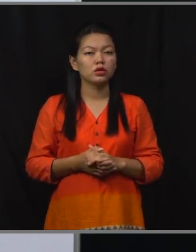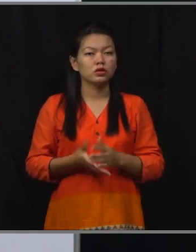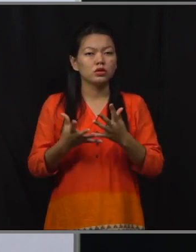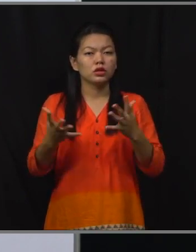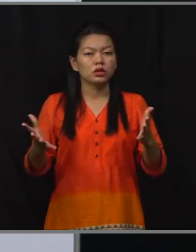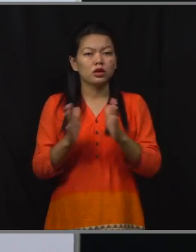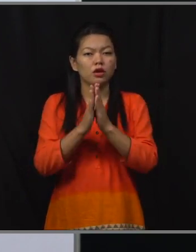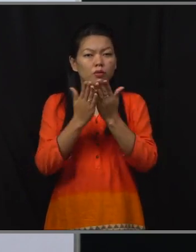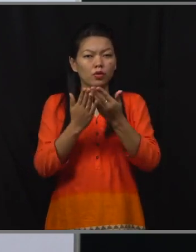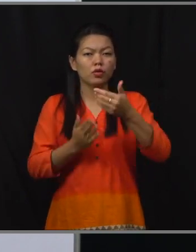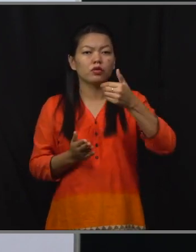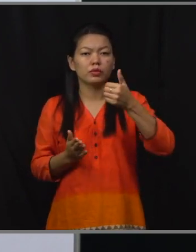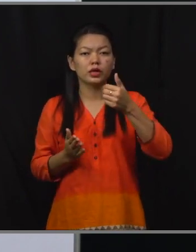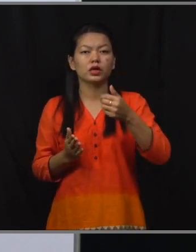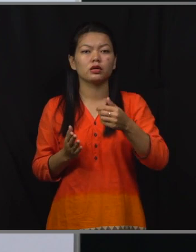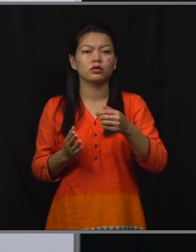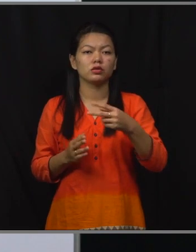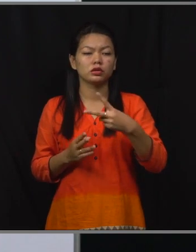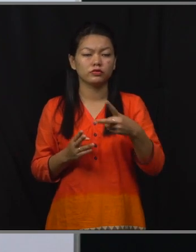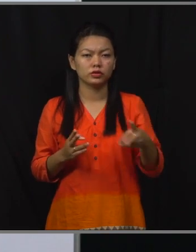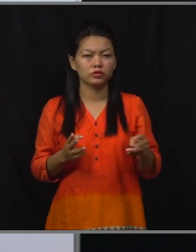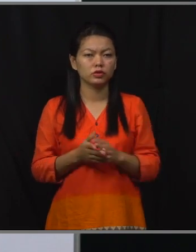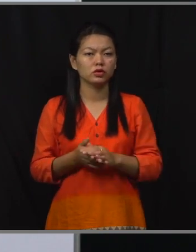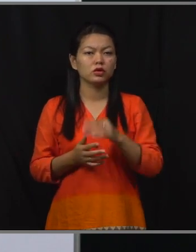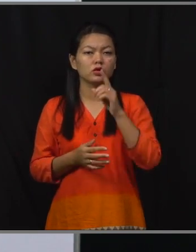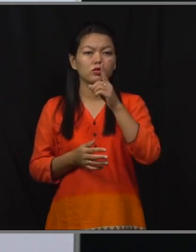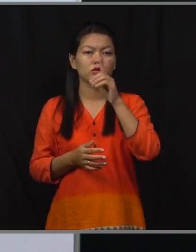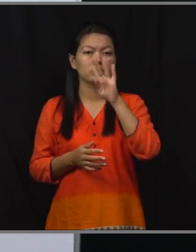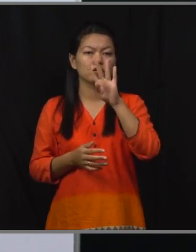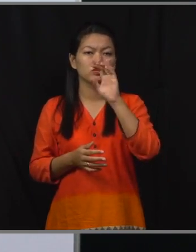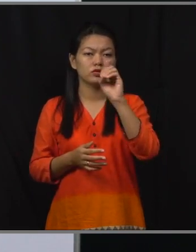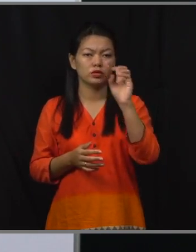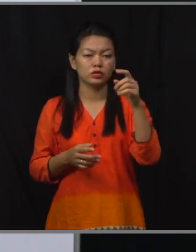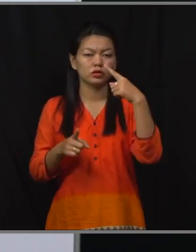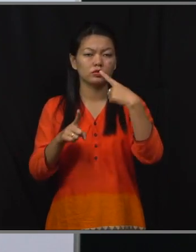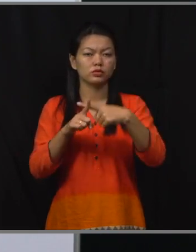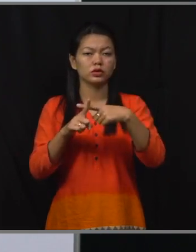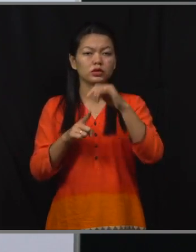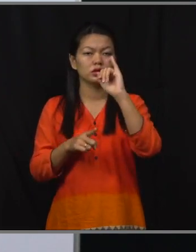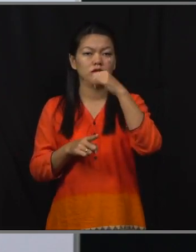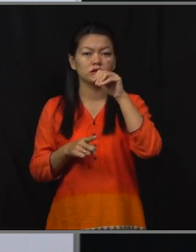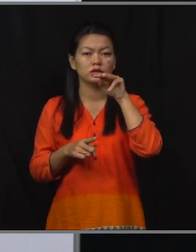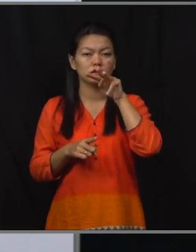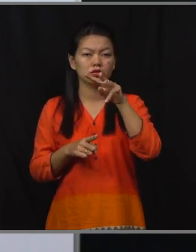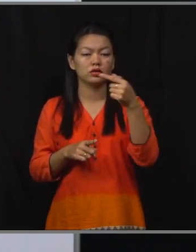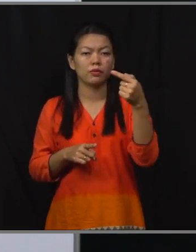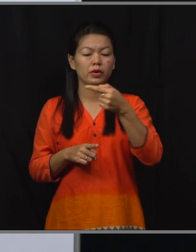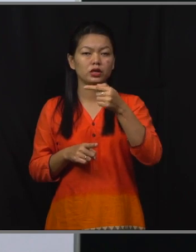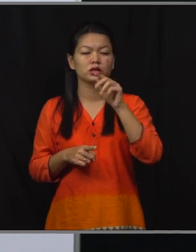are 1,400 plus 6,000 minus 2,000. That means in your